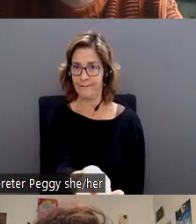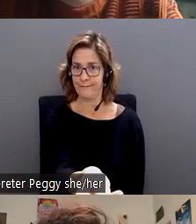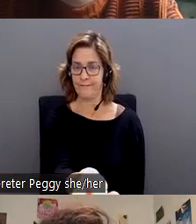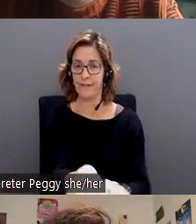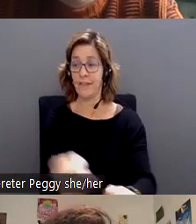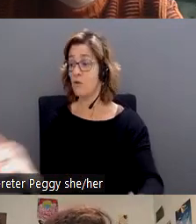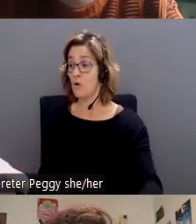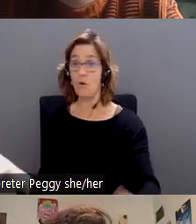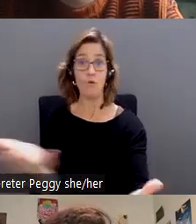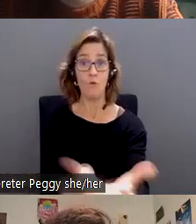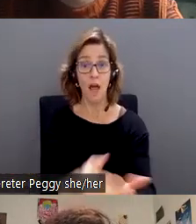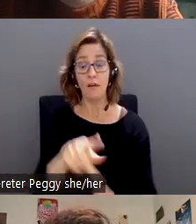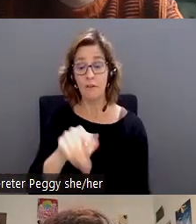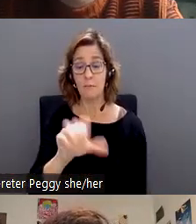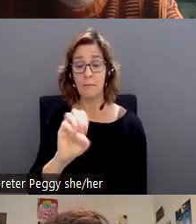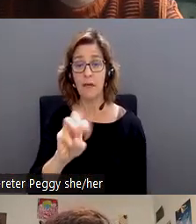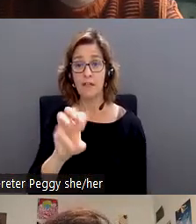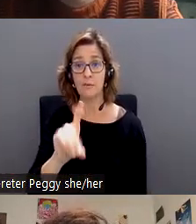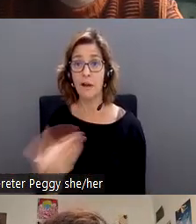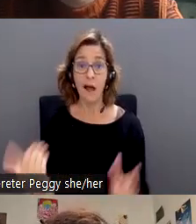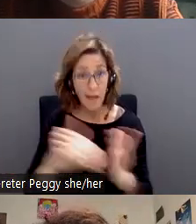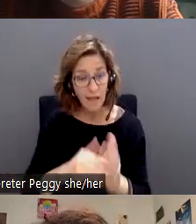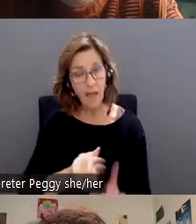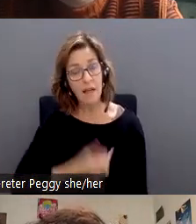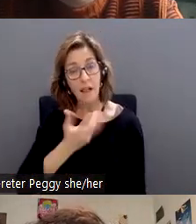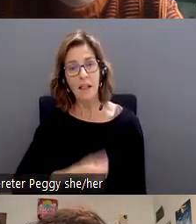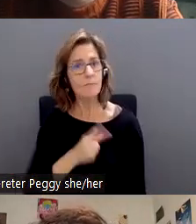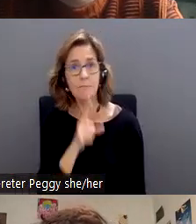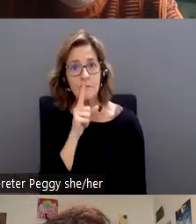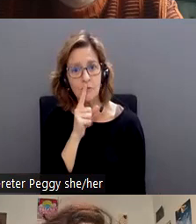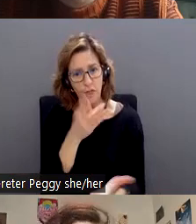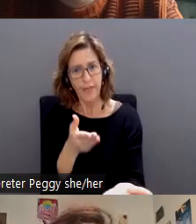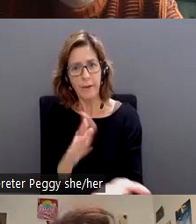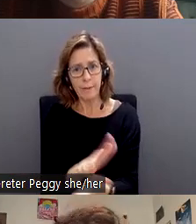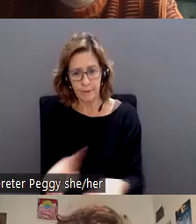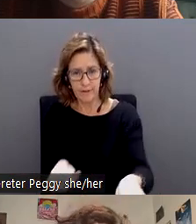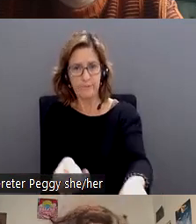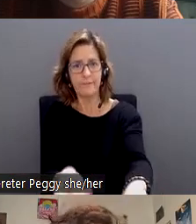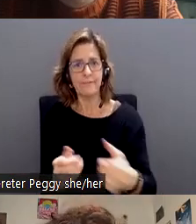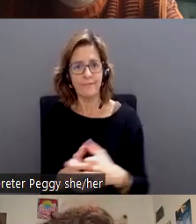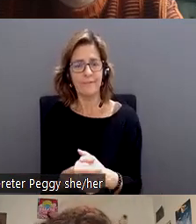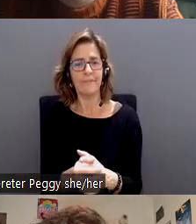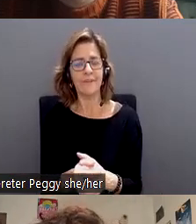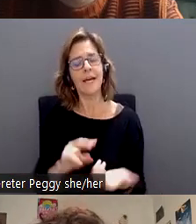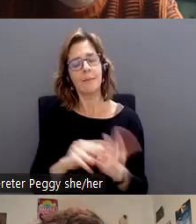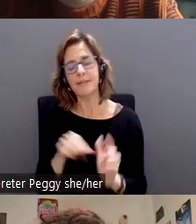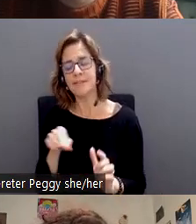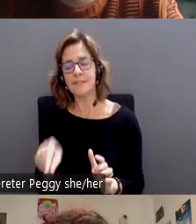get to Pacewood. This also means that people are able to sort of agree to community agreements